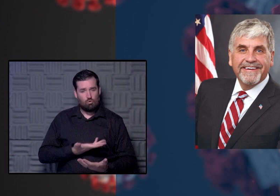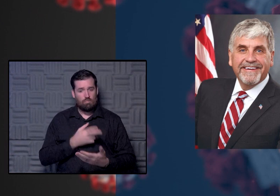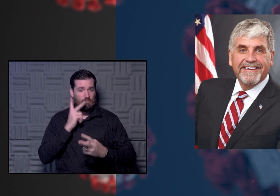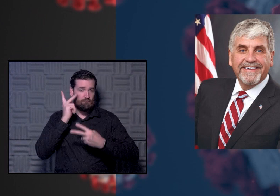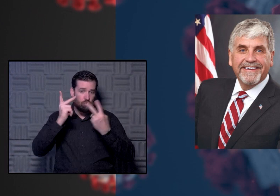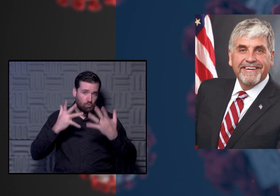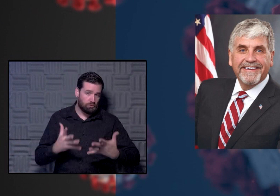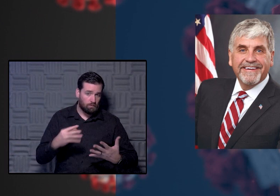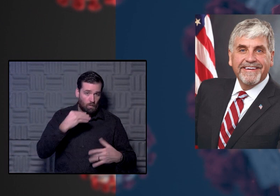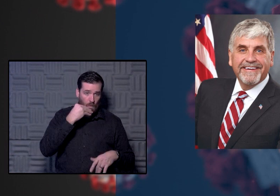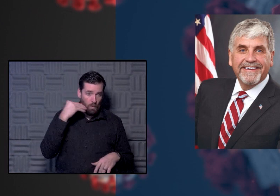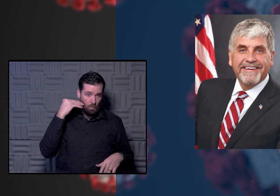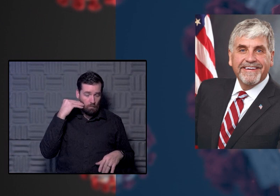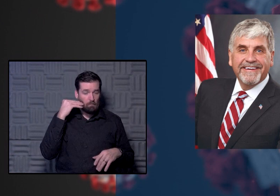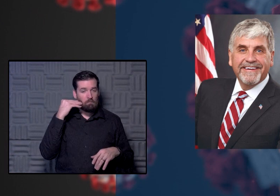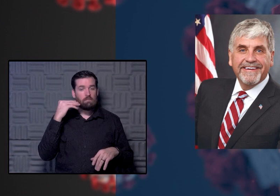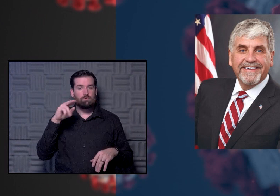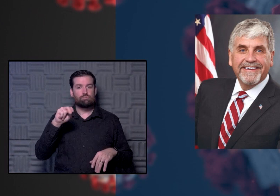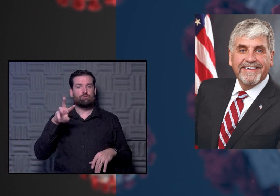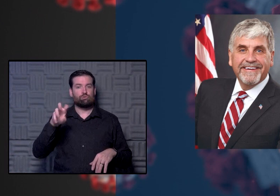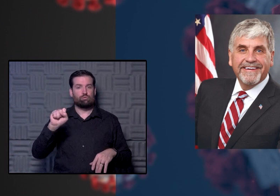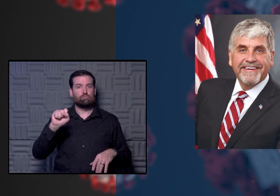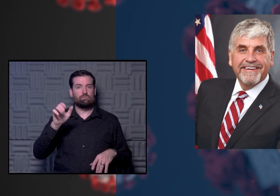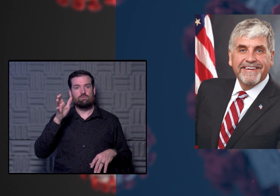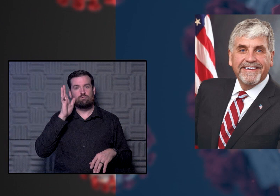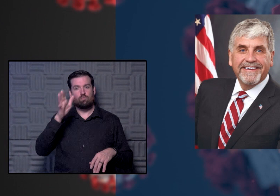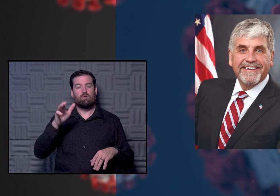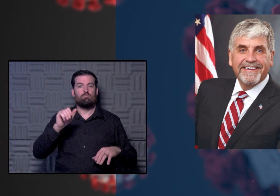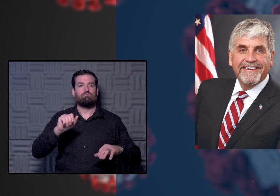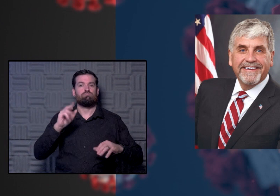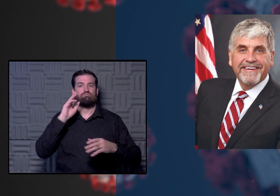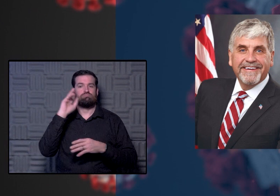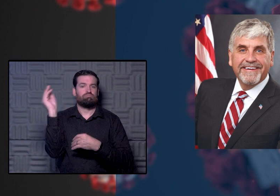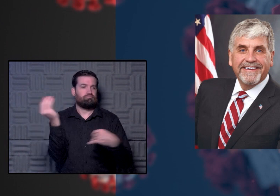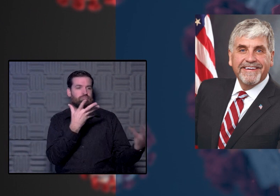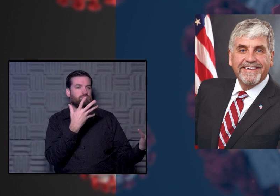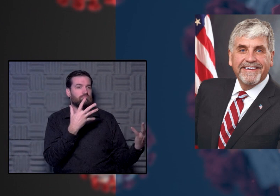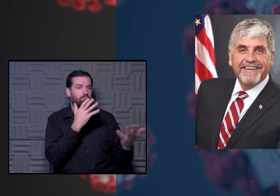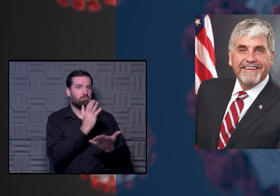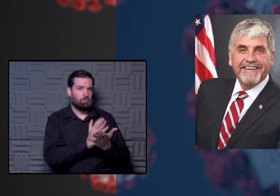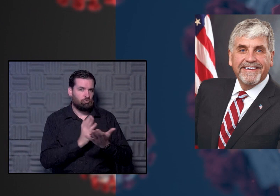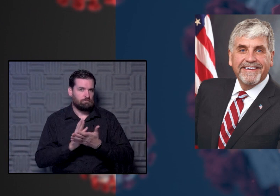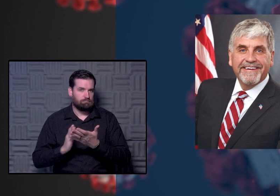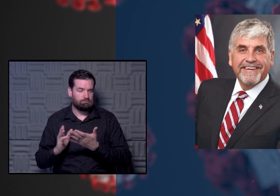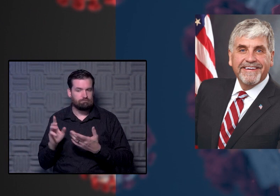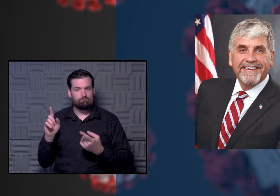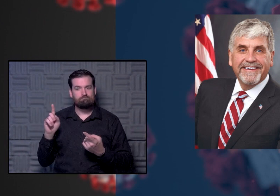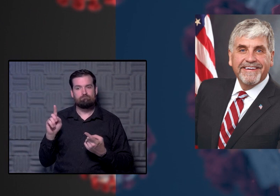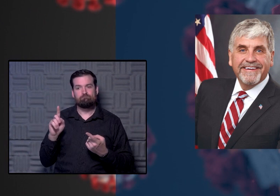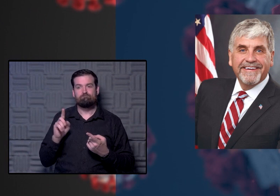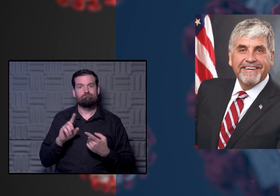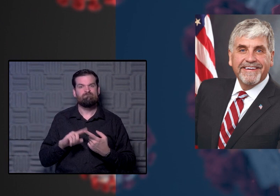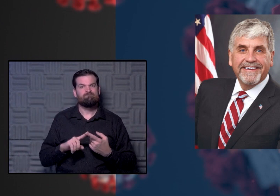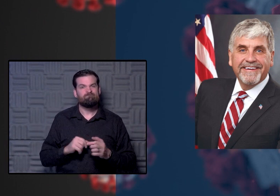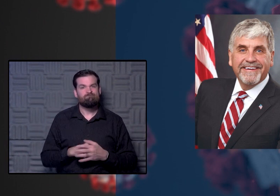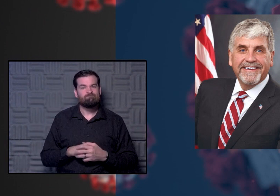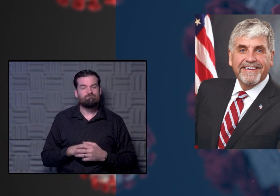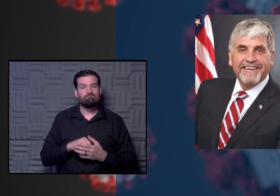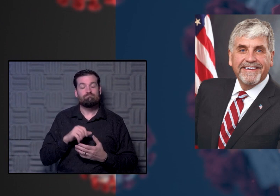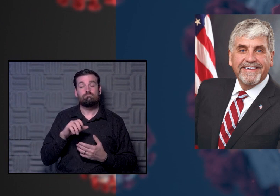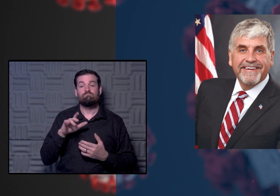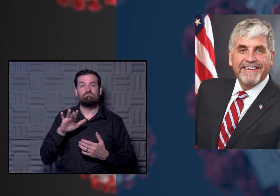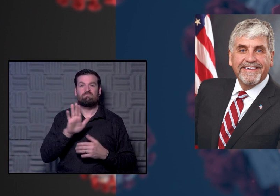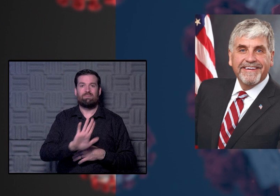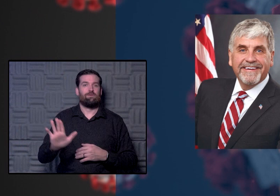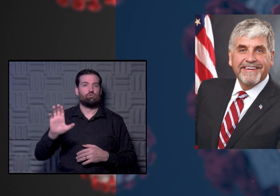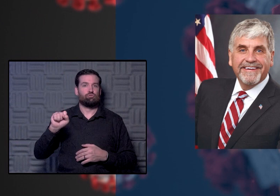at home that news stations will carry pertinent details of that news conference, that update,